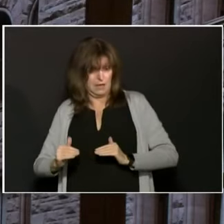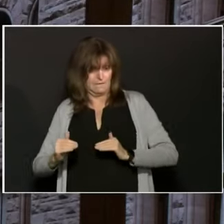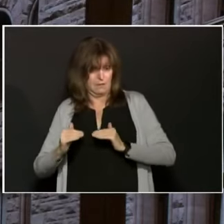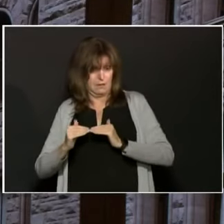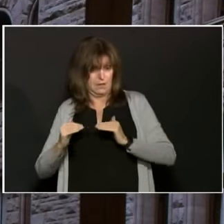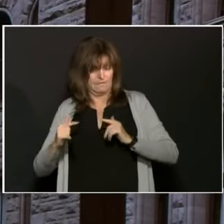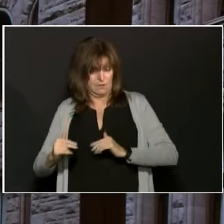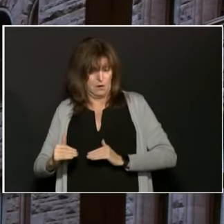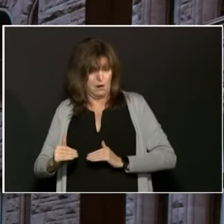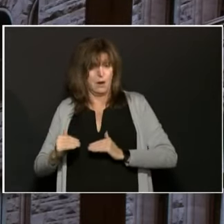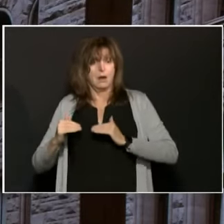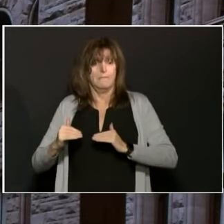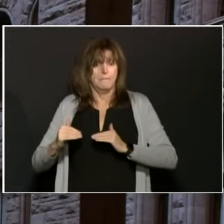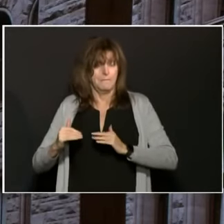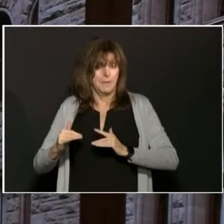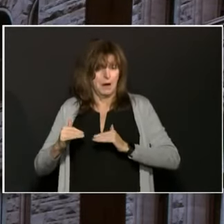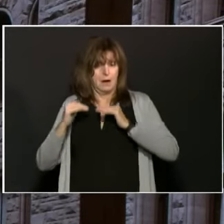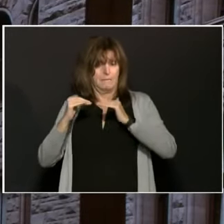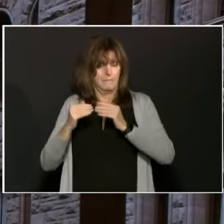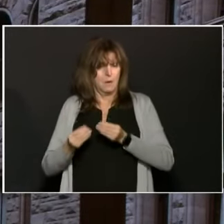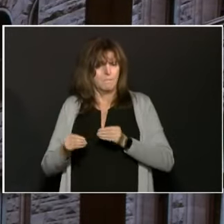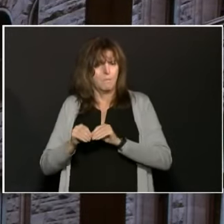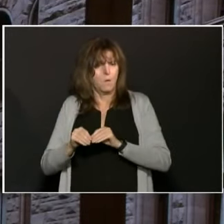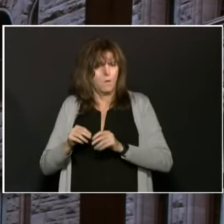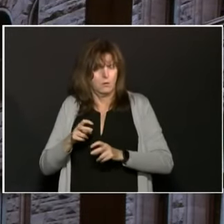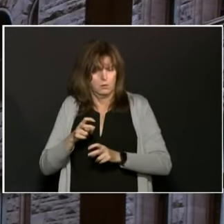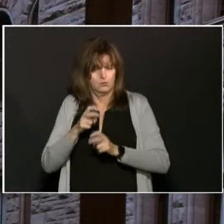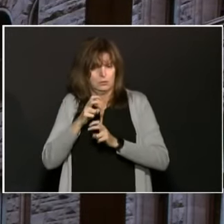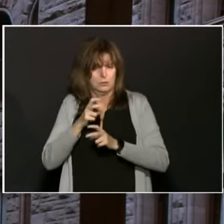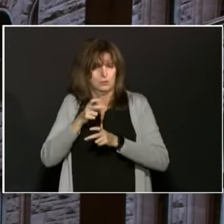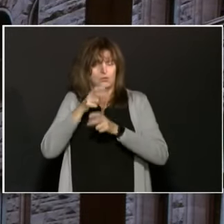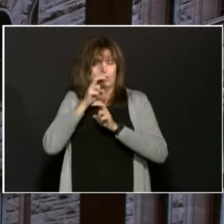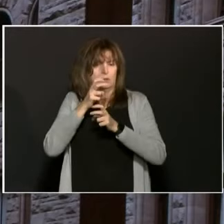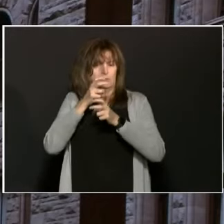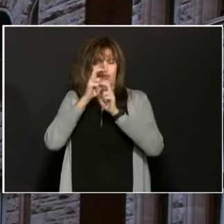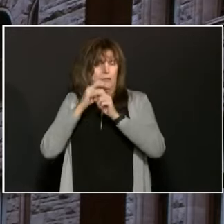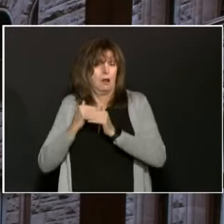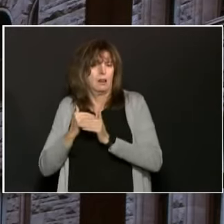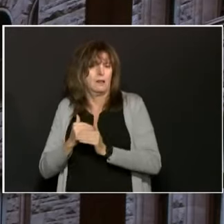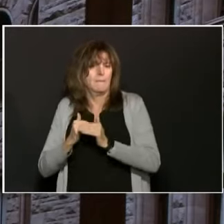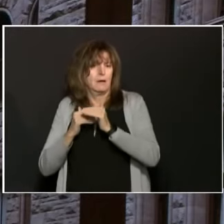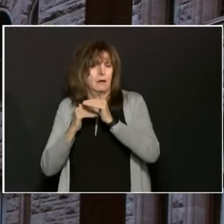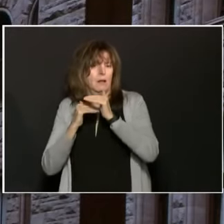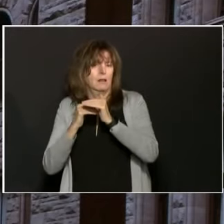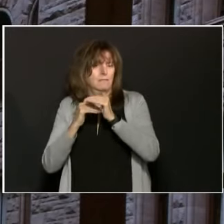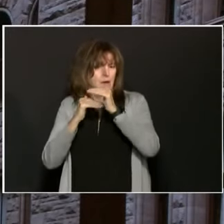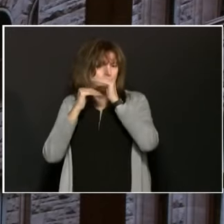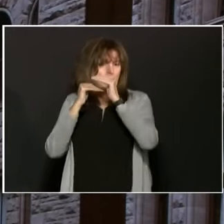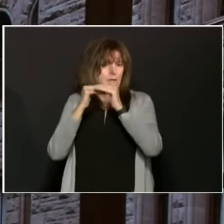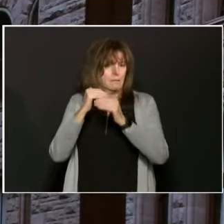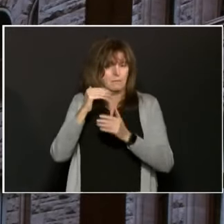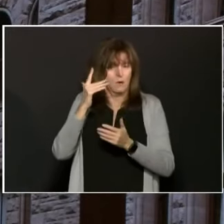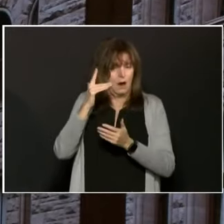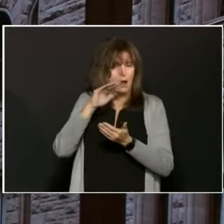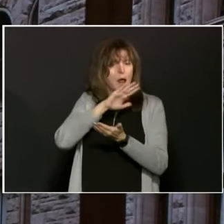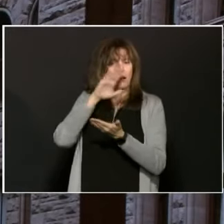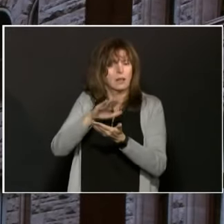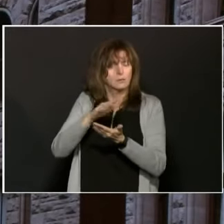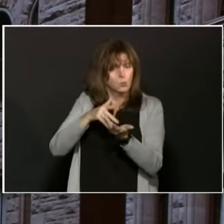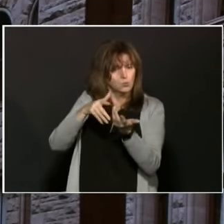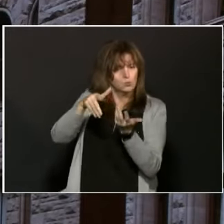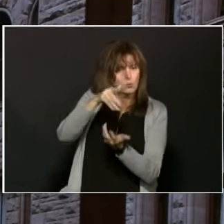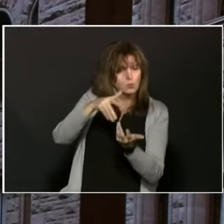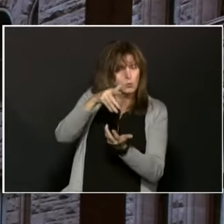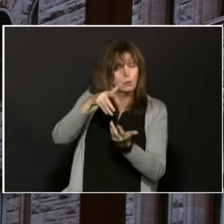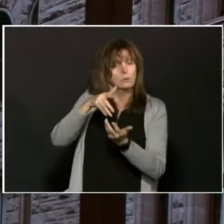wider groups and areas in that to seek to keep that number down, to limit the interactions, and to try and flatten the curve in that regard.